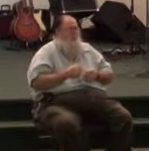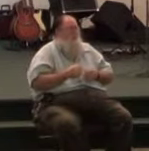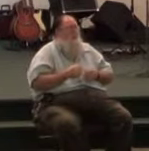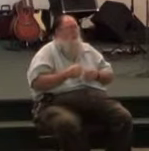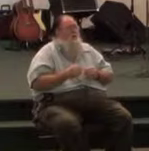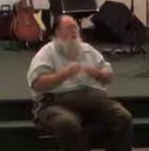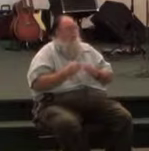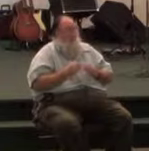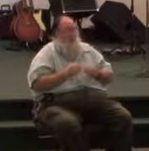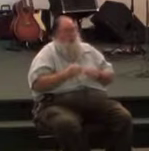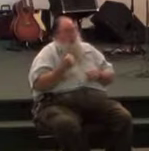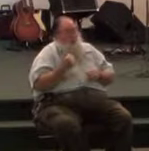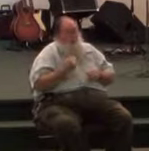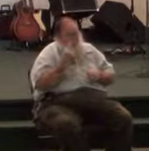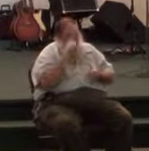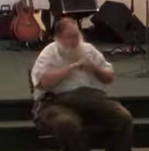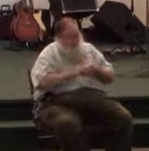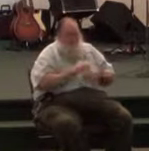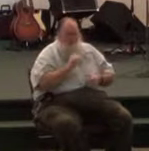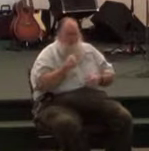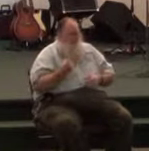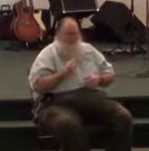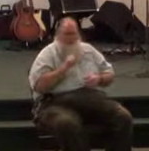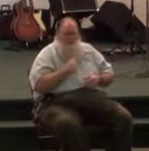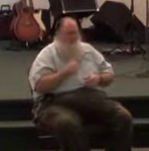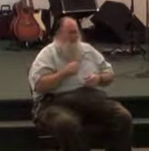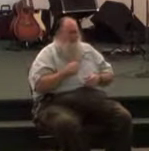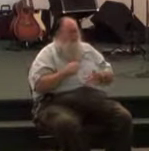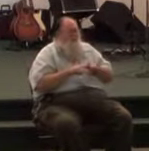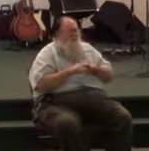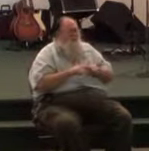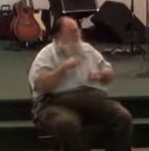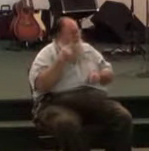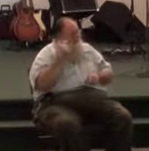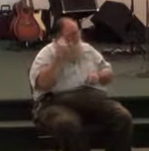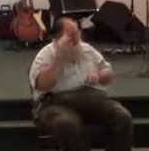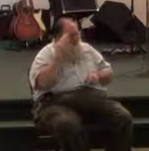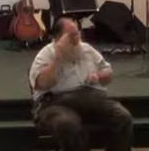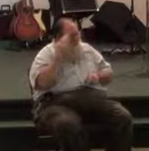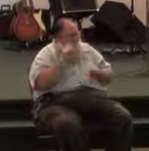Things are not always as they appear, as they seem, but boy, do we have an opinion.